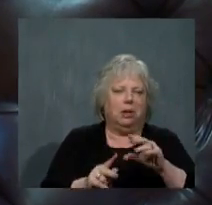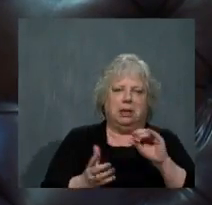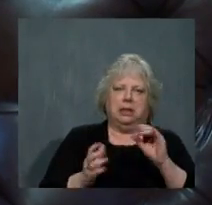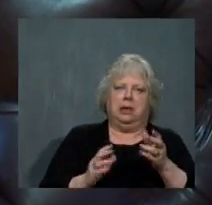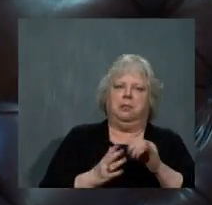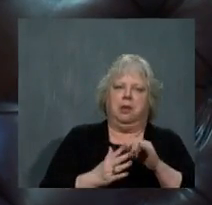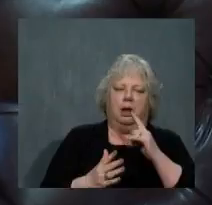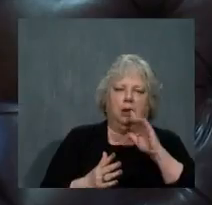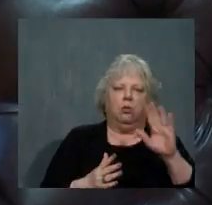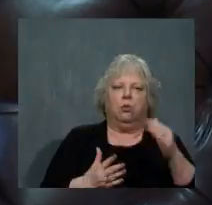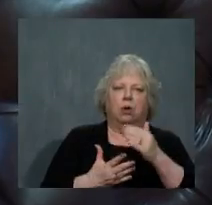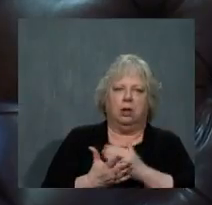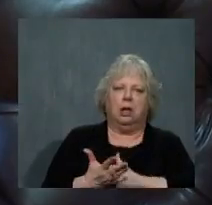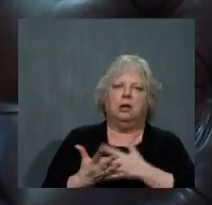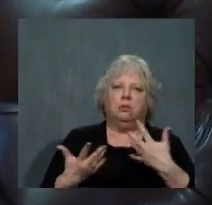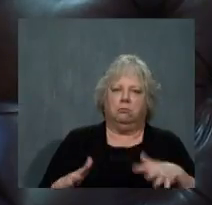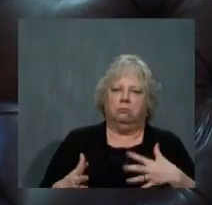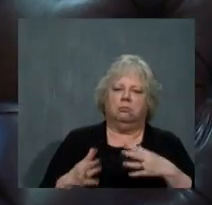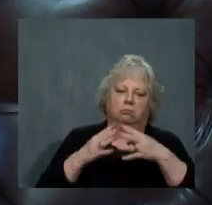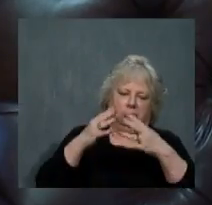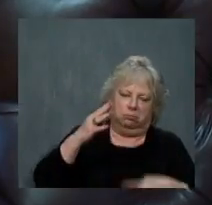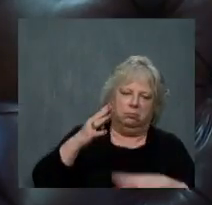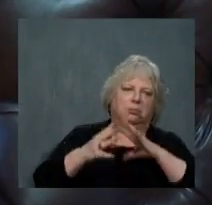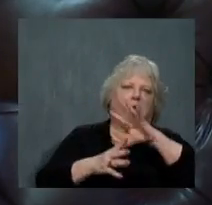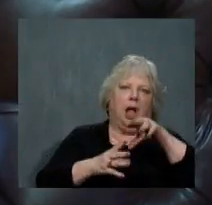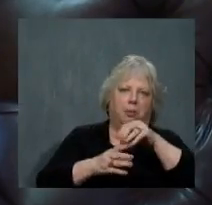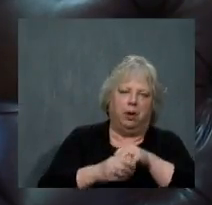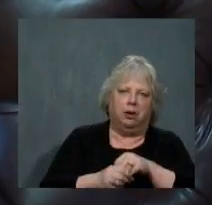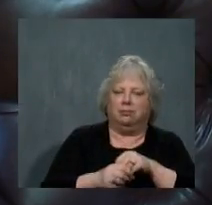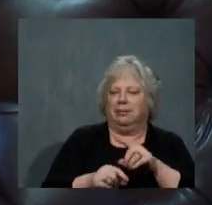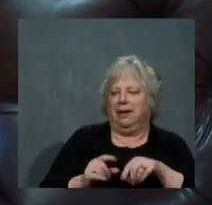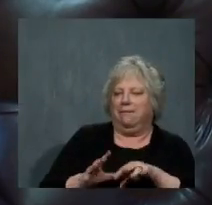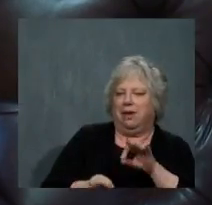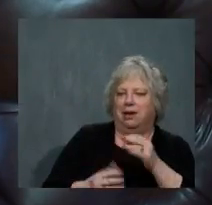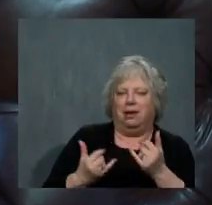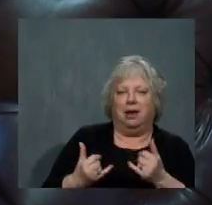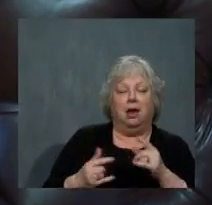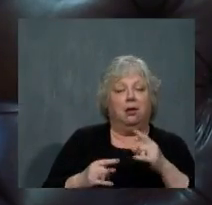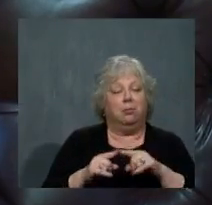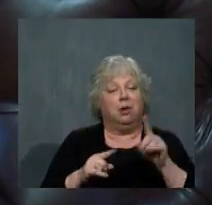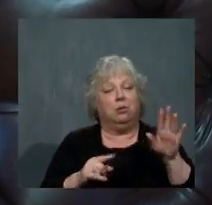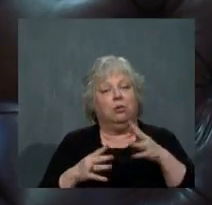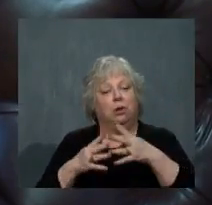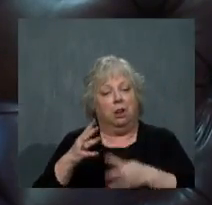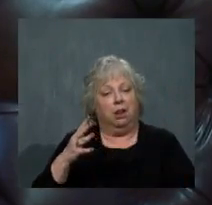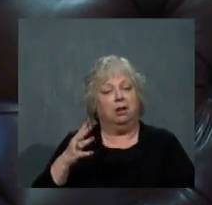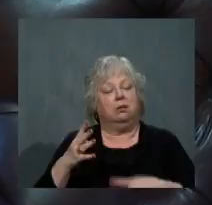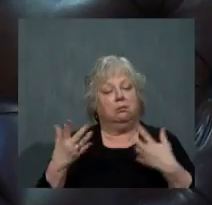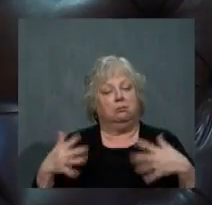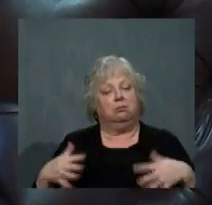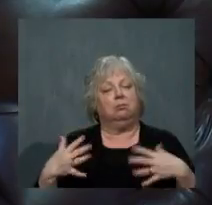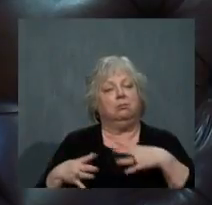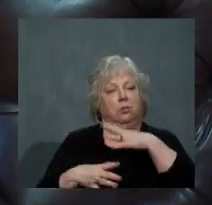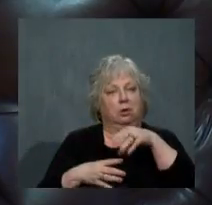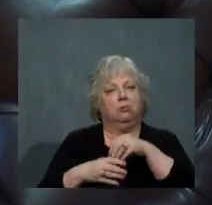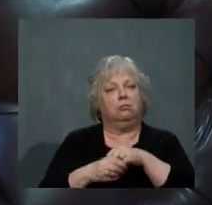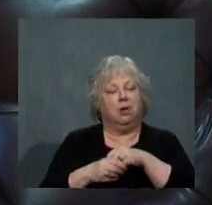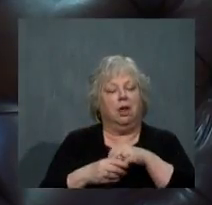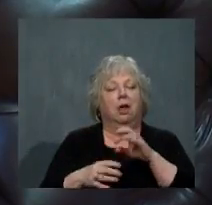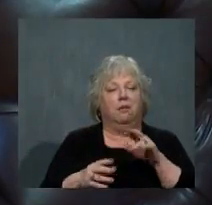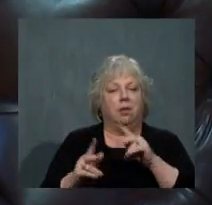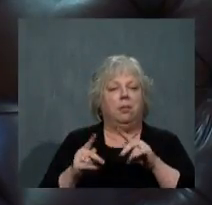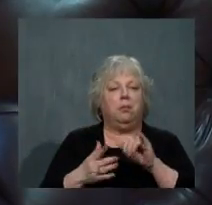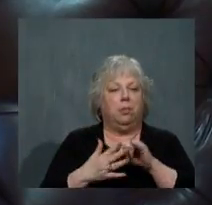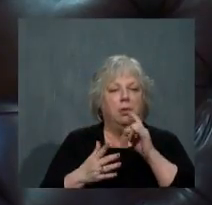you had a pretty comprehensive list of, I can't find it now, but you had a pretty comprehensive list of the people that would